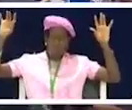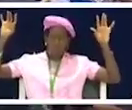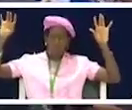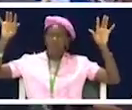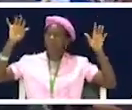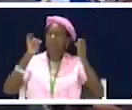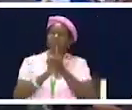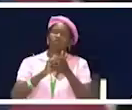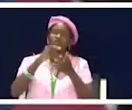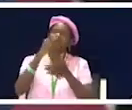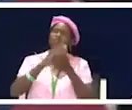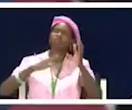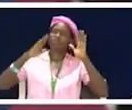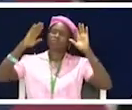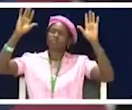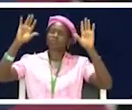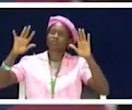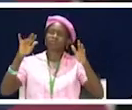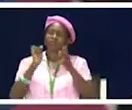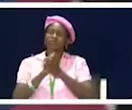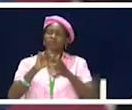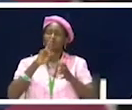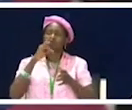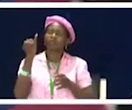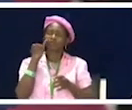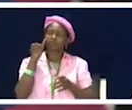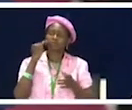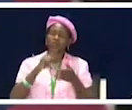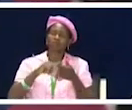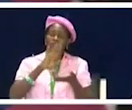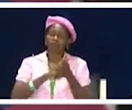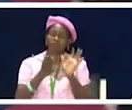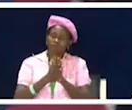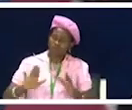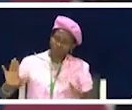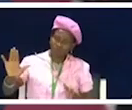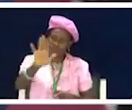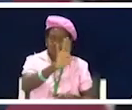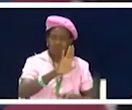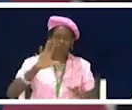that some miracles that are supposed to become yours